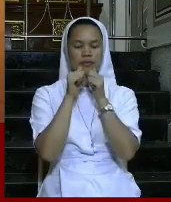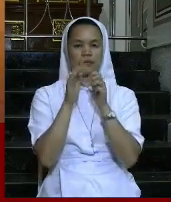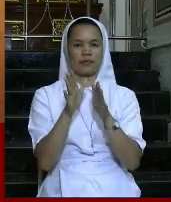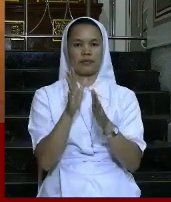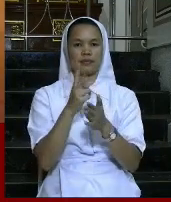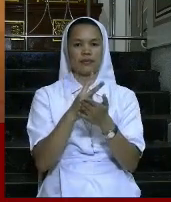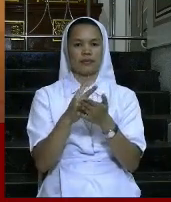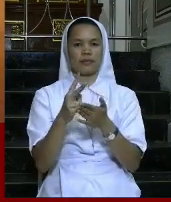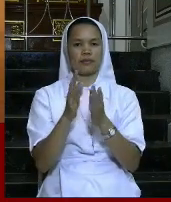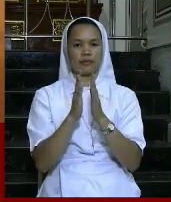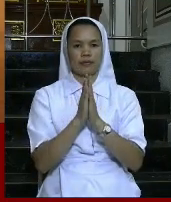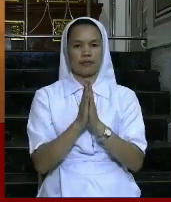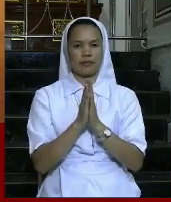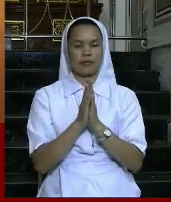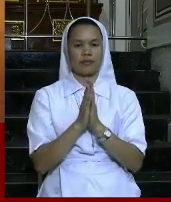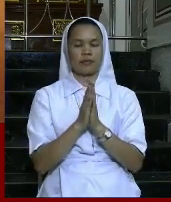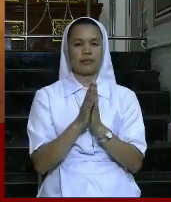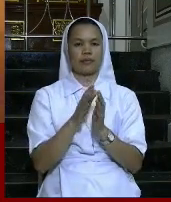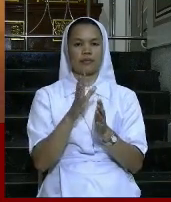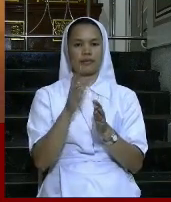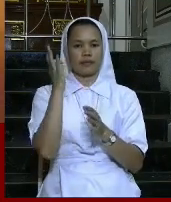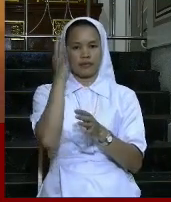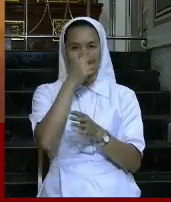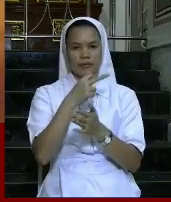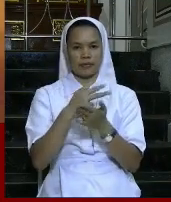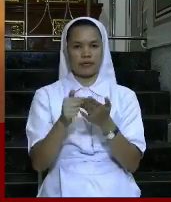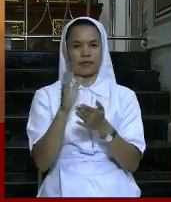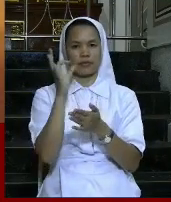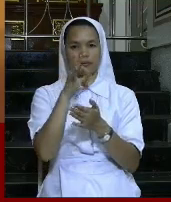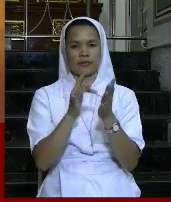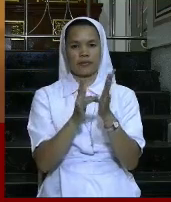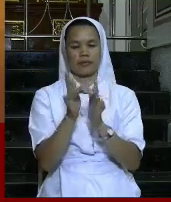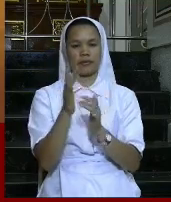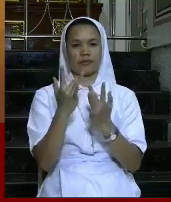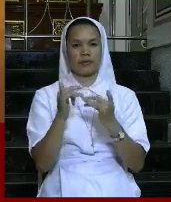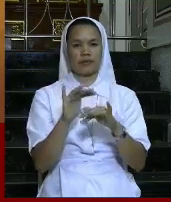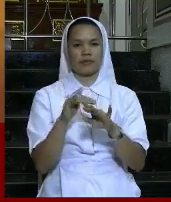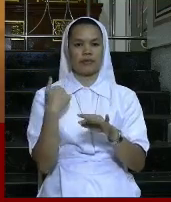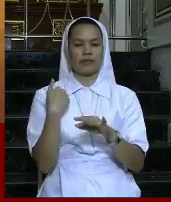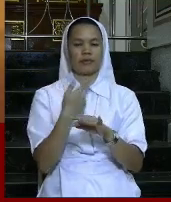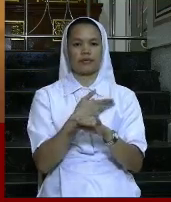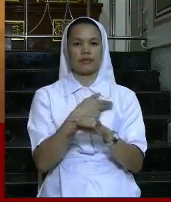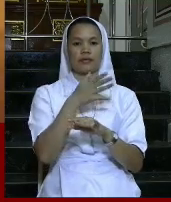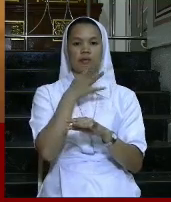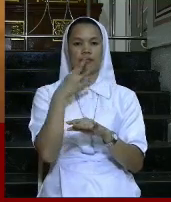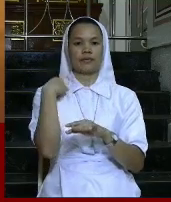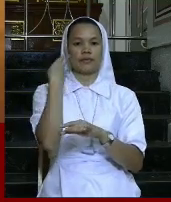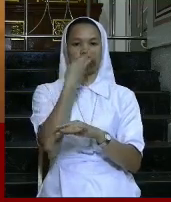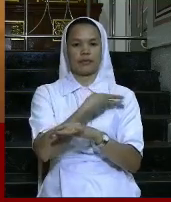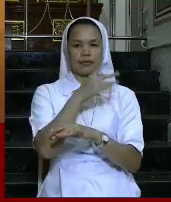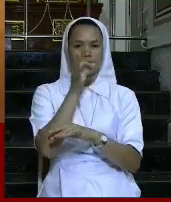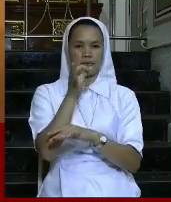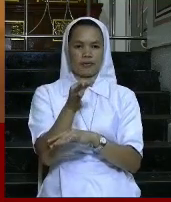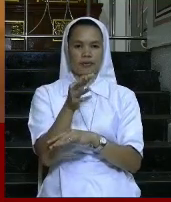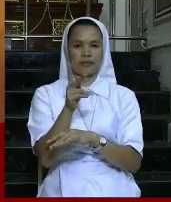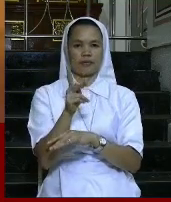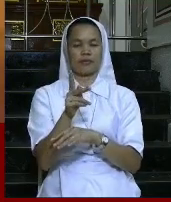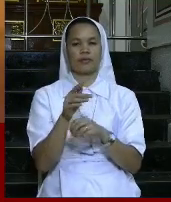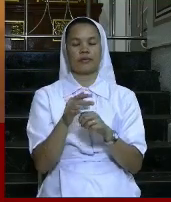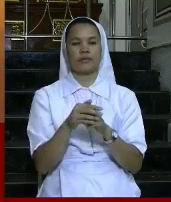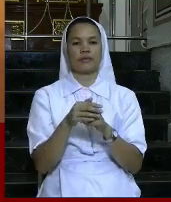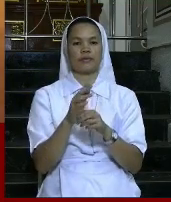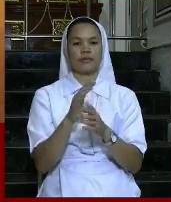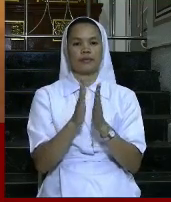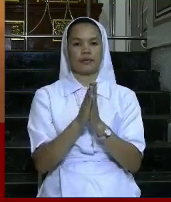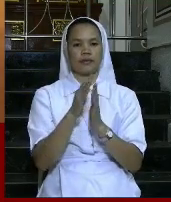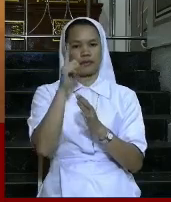Virgin. Amen. O Divino Rostro. Have mercy on us. Our Lady of Benevolencia. Pray for us.